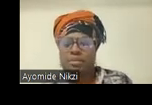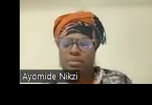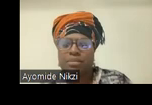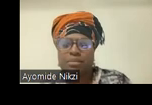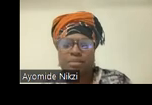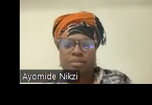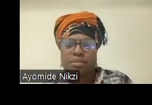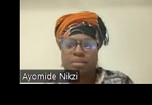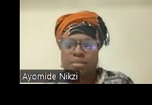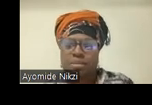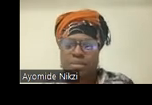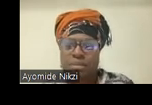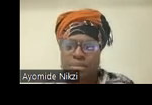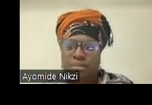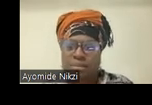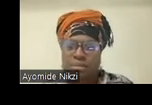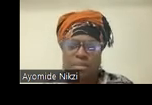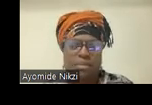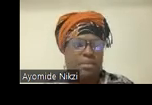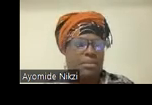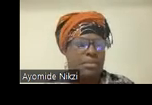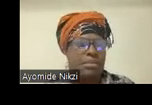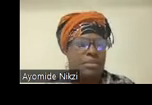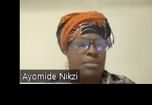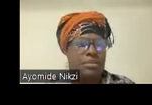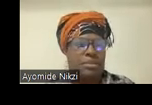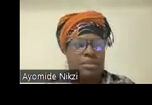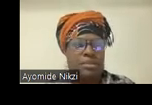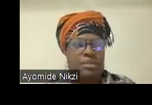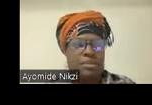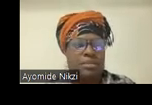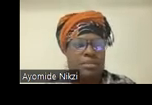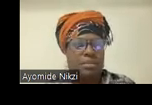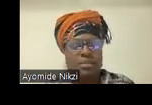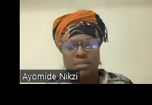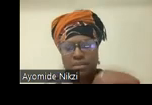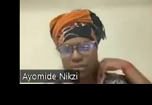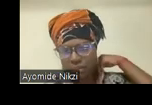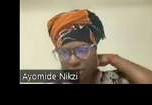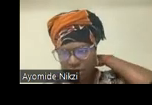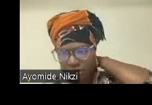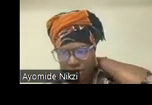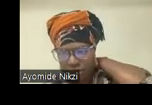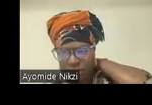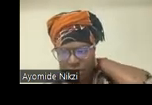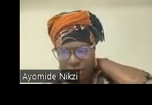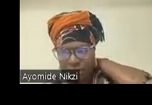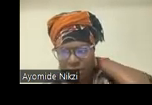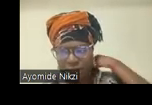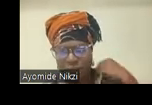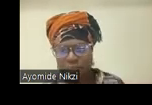information regarding their work from the public. And NACOL's recommendation for oversight independence, including